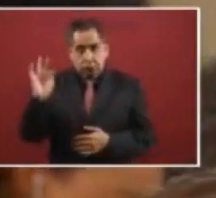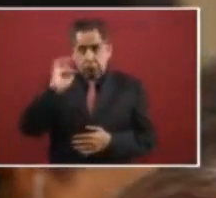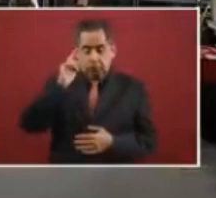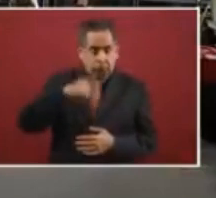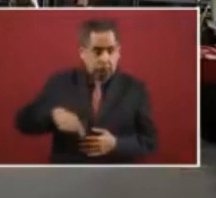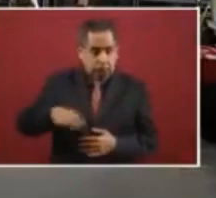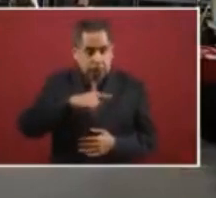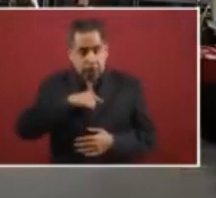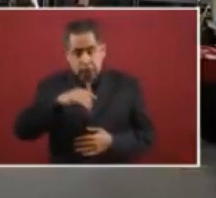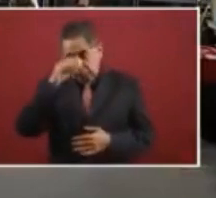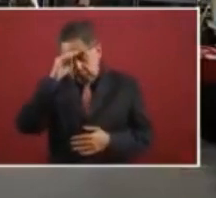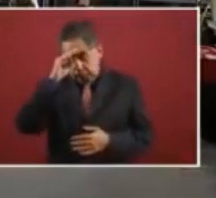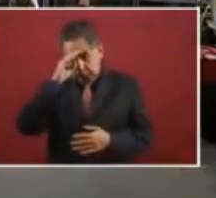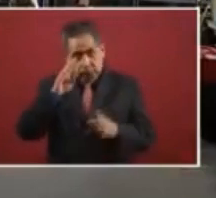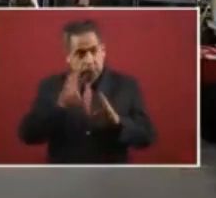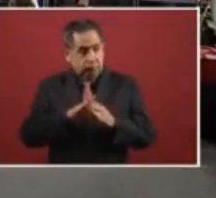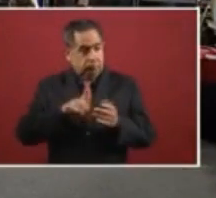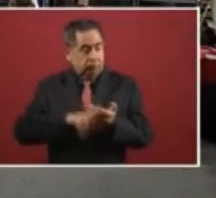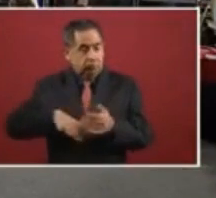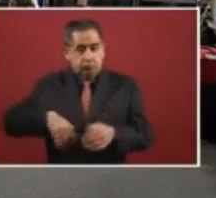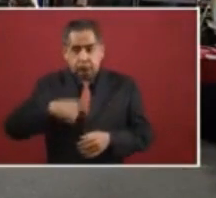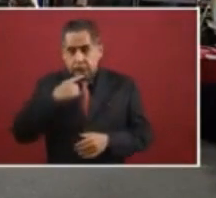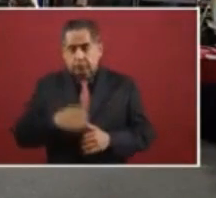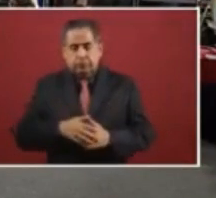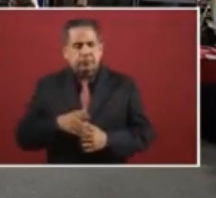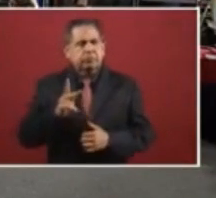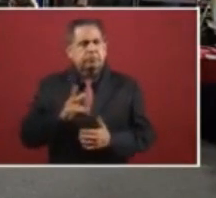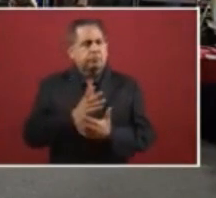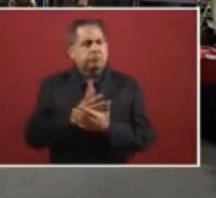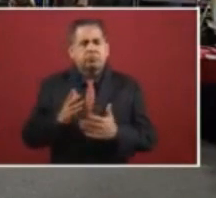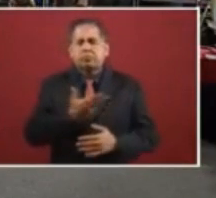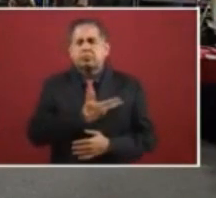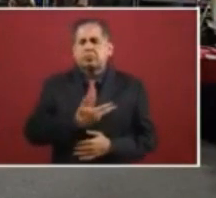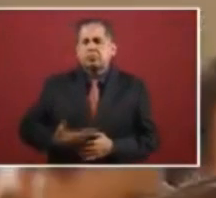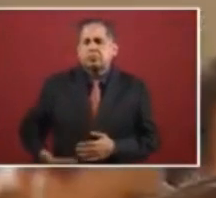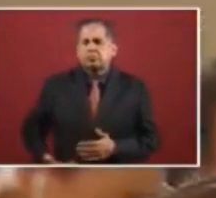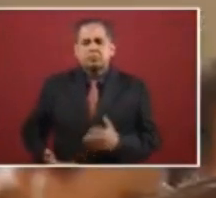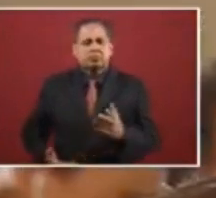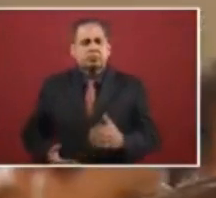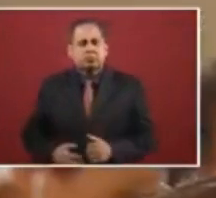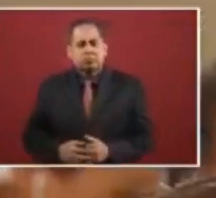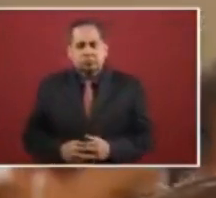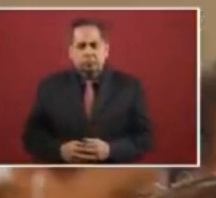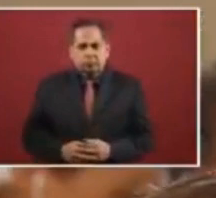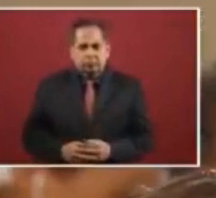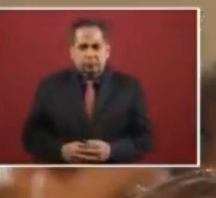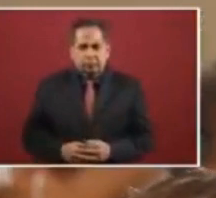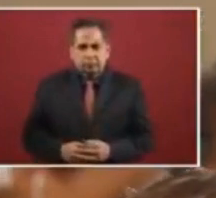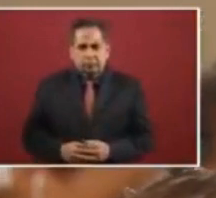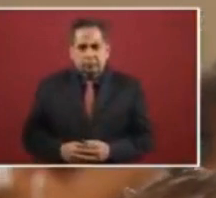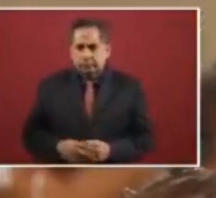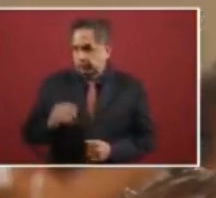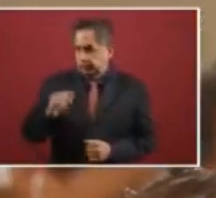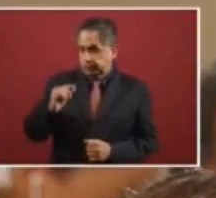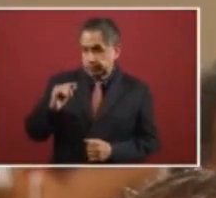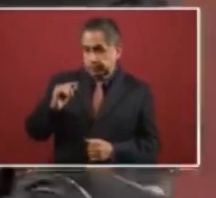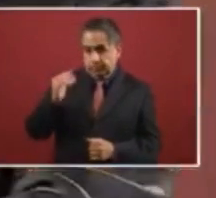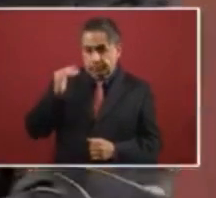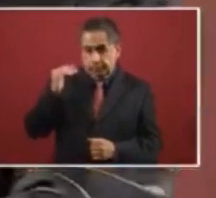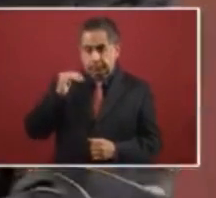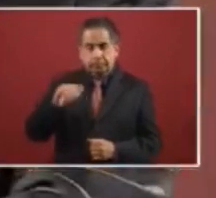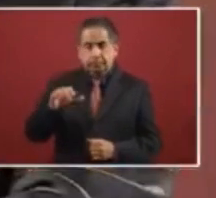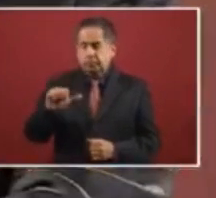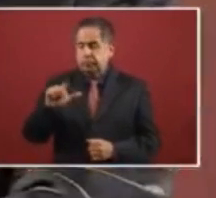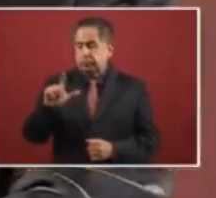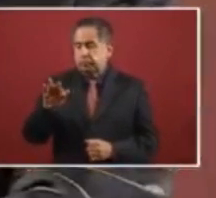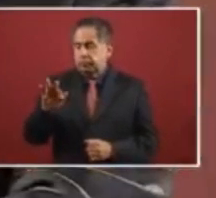Well, like if we agree that the investment is the size as you discussed. But